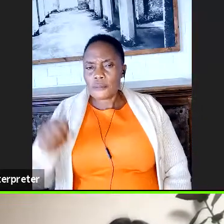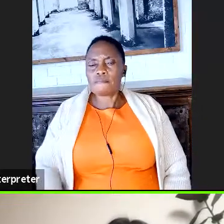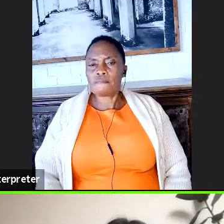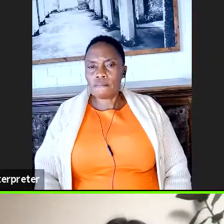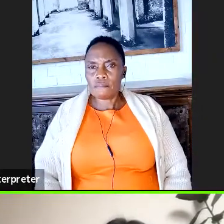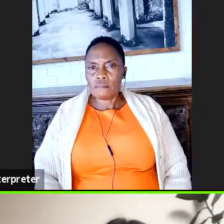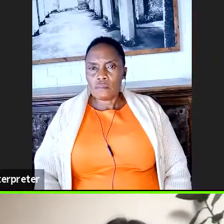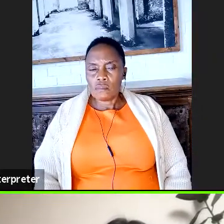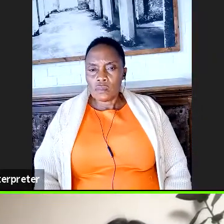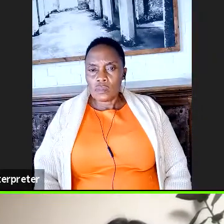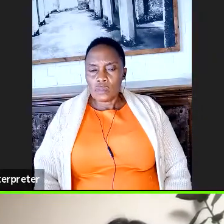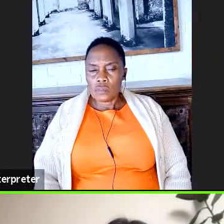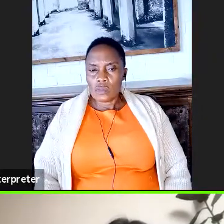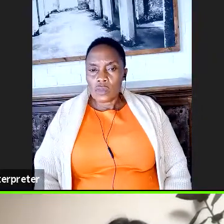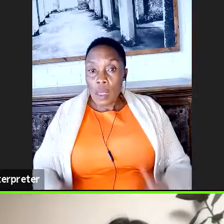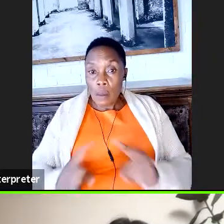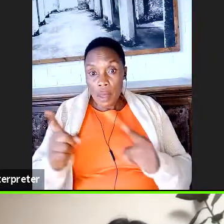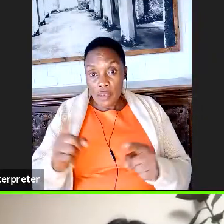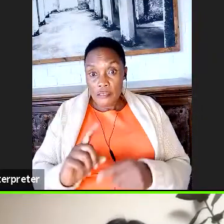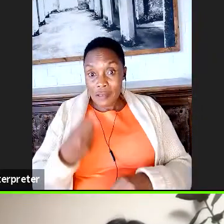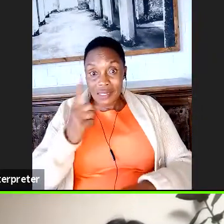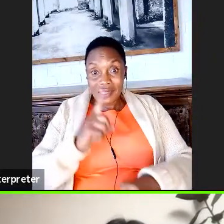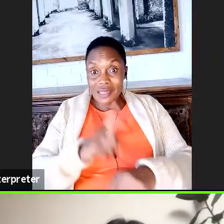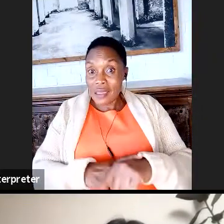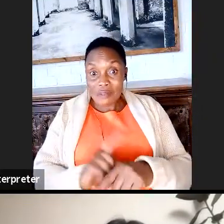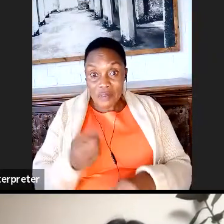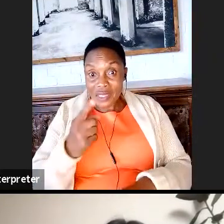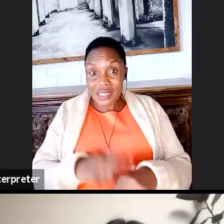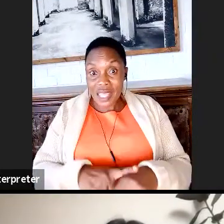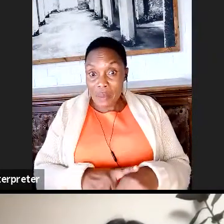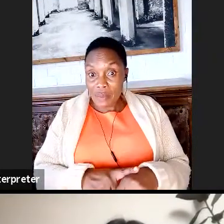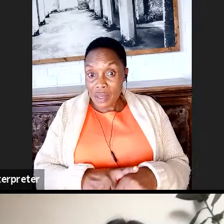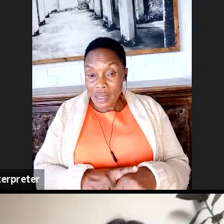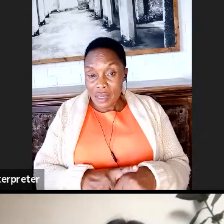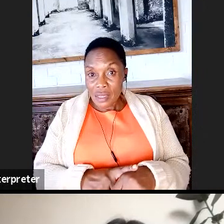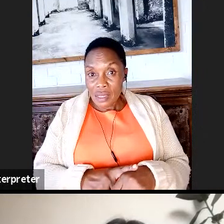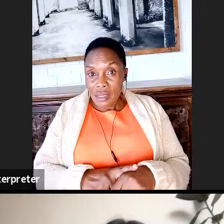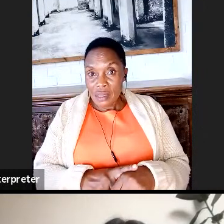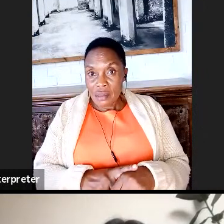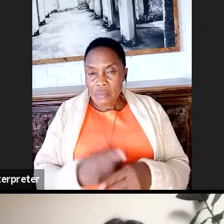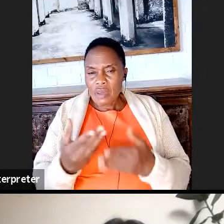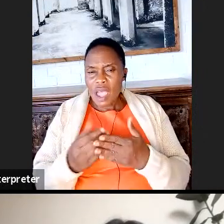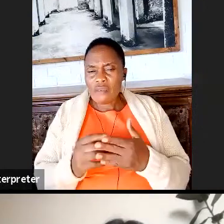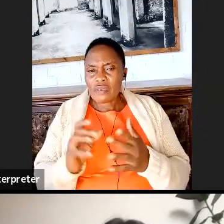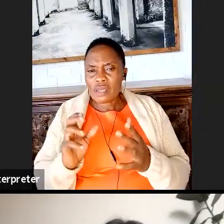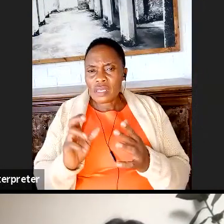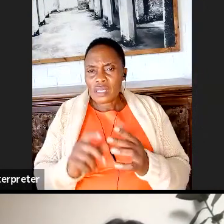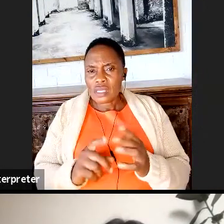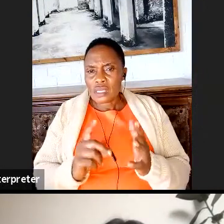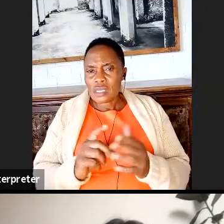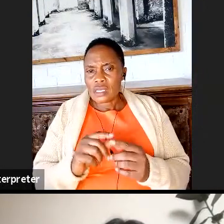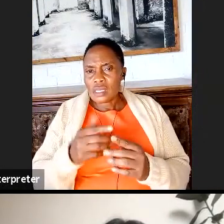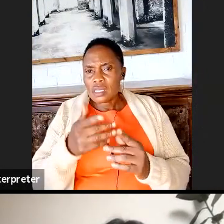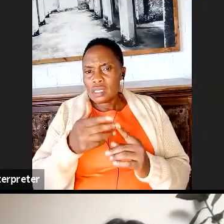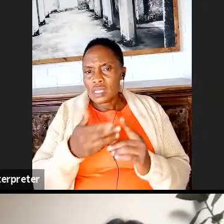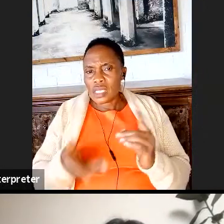amazing. For the first time, you know, in our history, Sierra Leone had a number of digital rights recommendations, right?